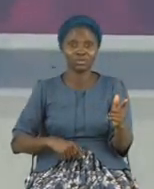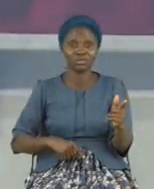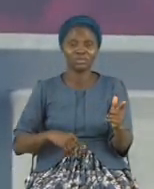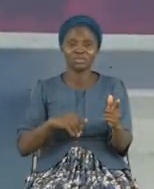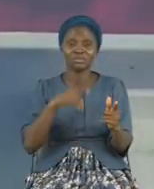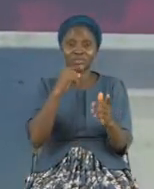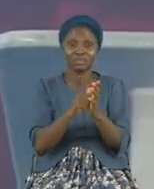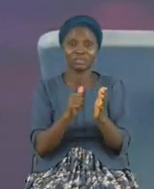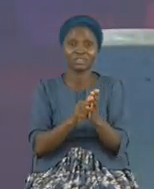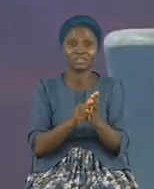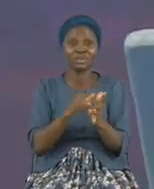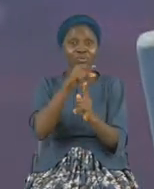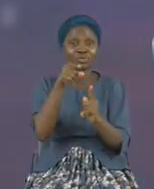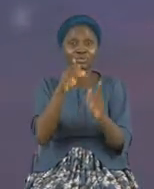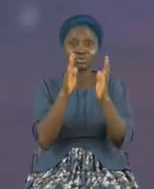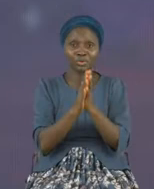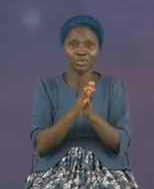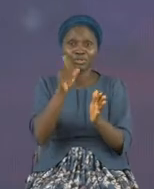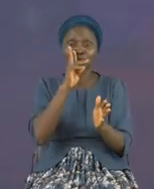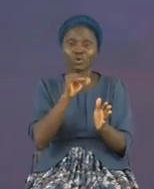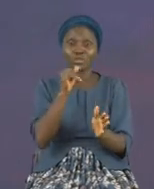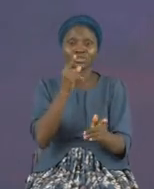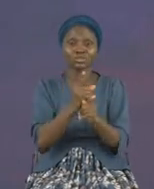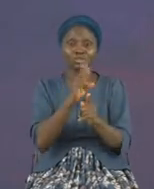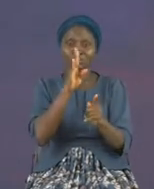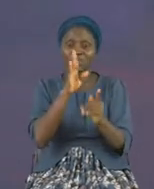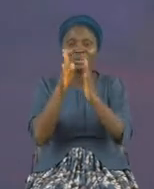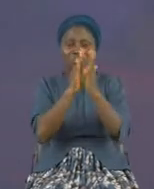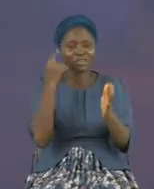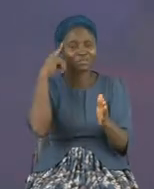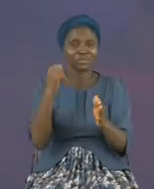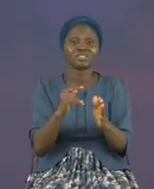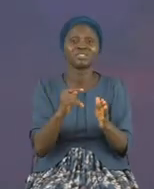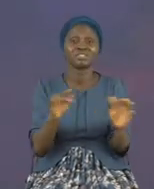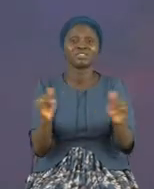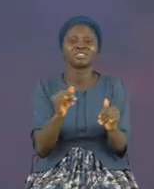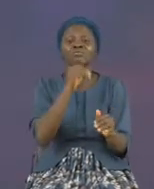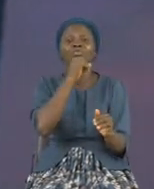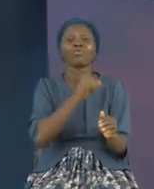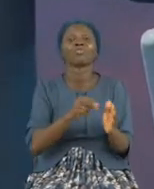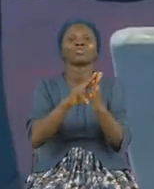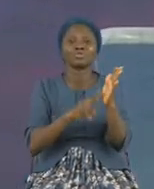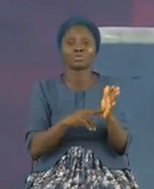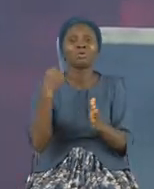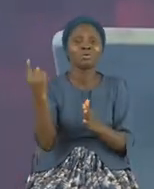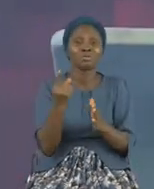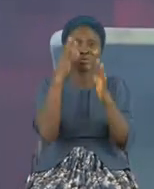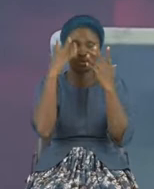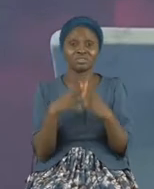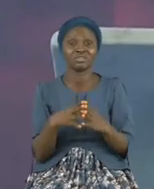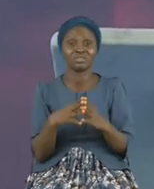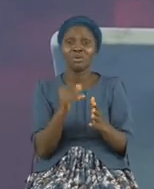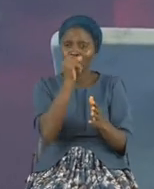just praying for the same old request you have always had. Understand